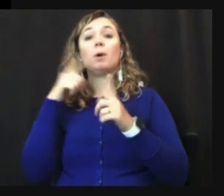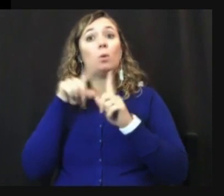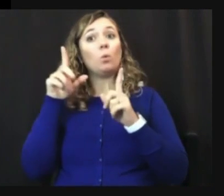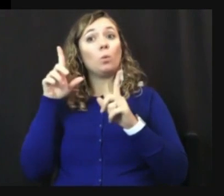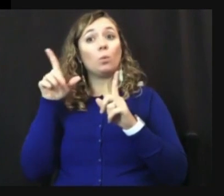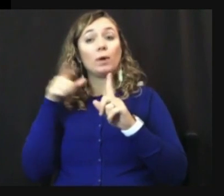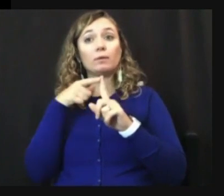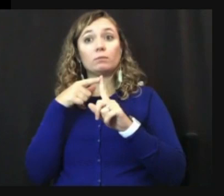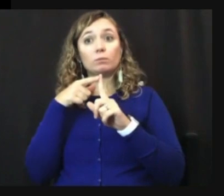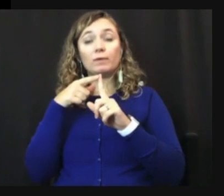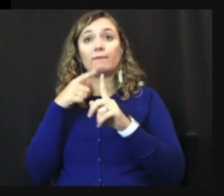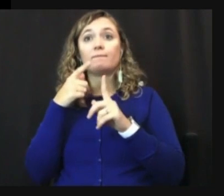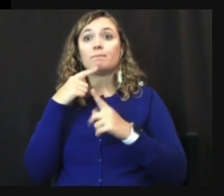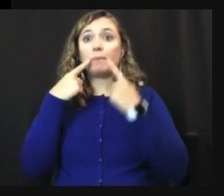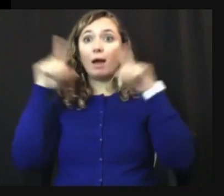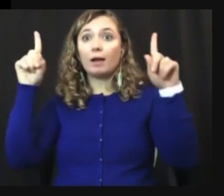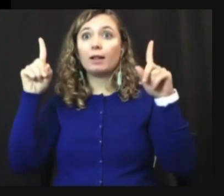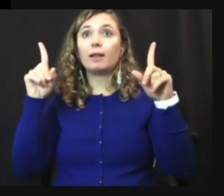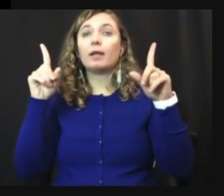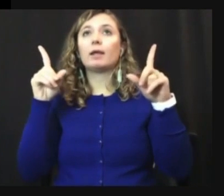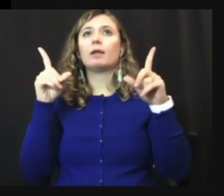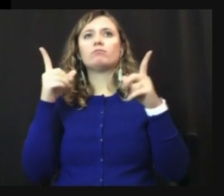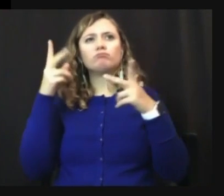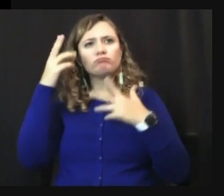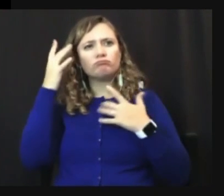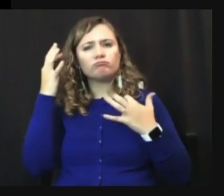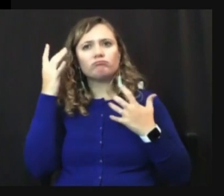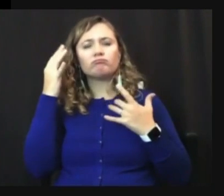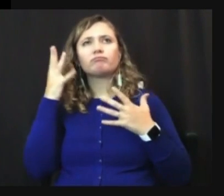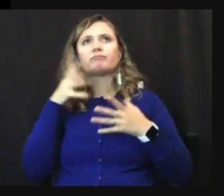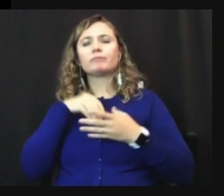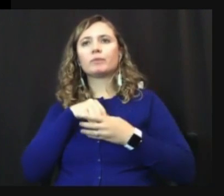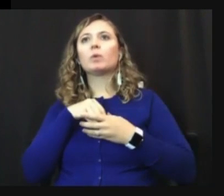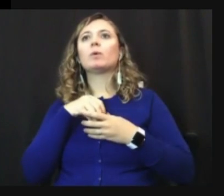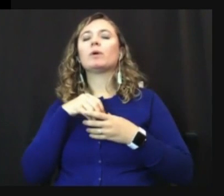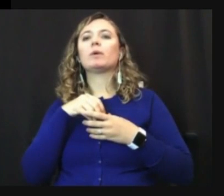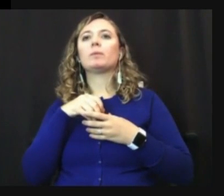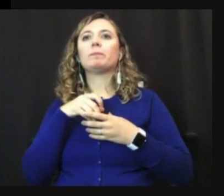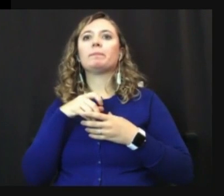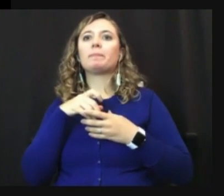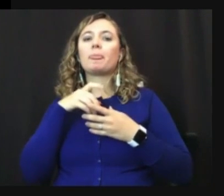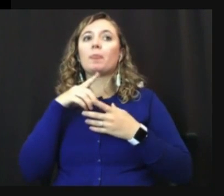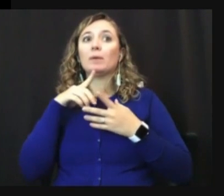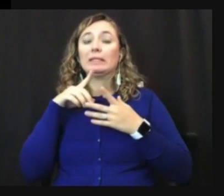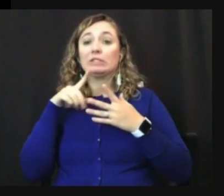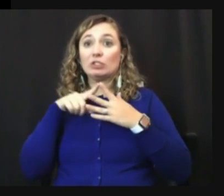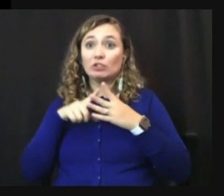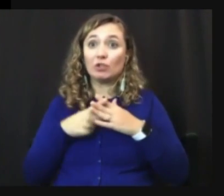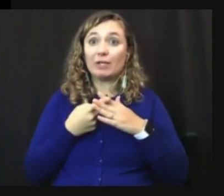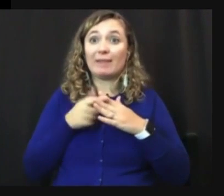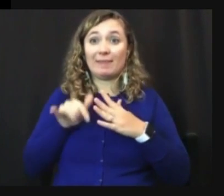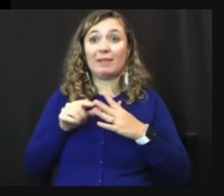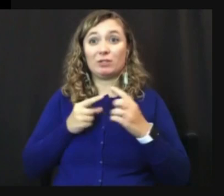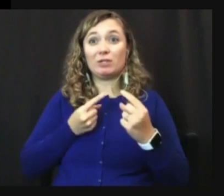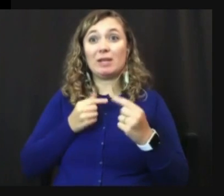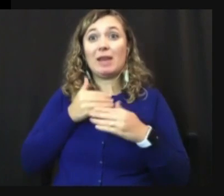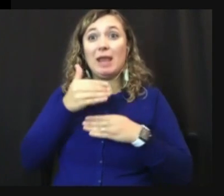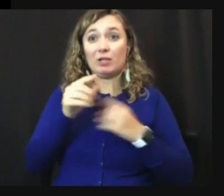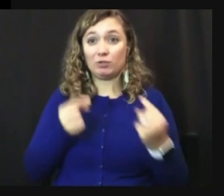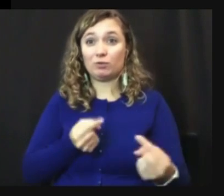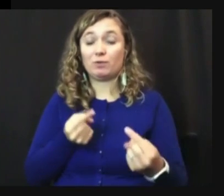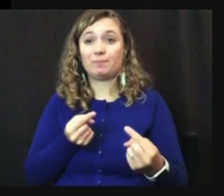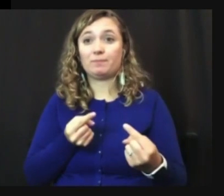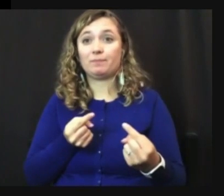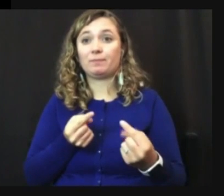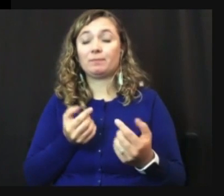may also start to struggle with that initiation piece. We can do that even if there isn't a socially mediated